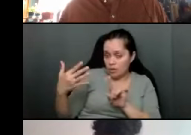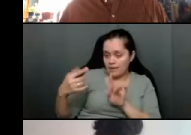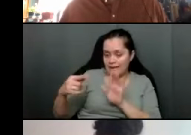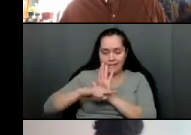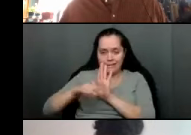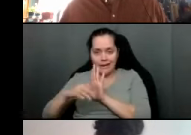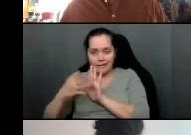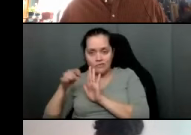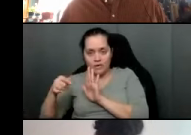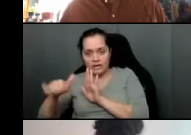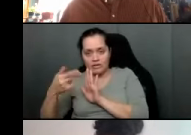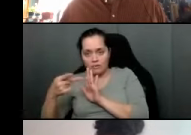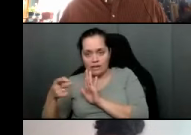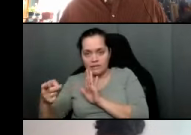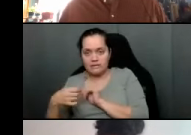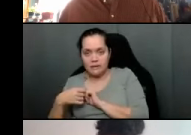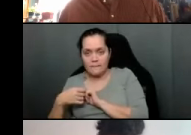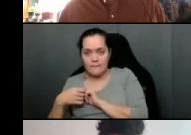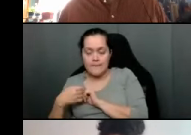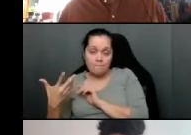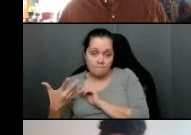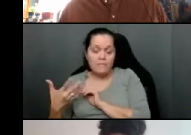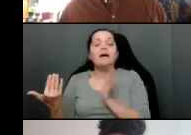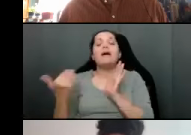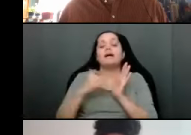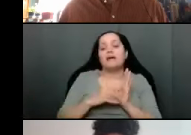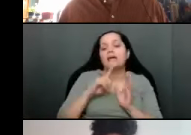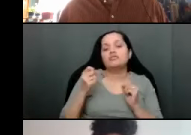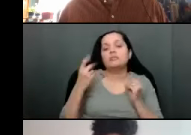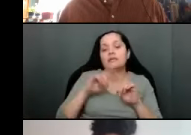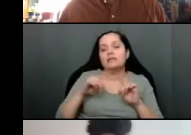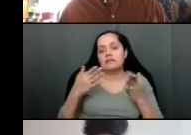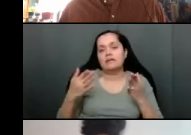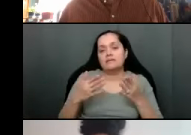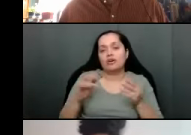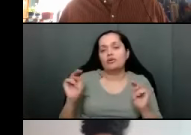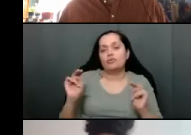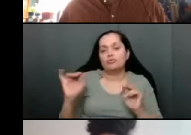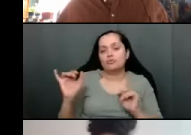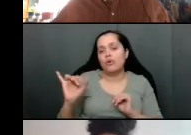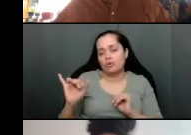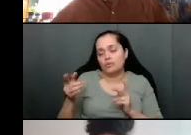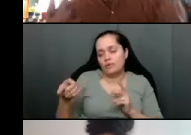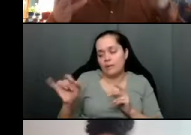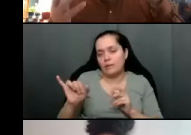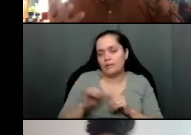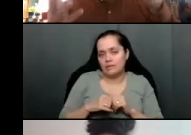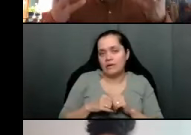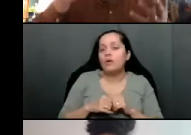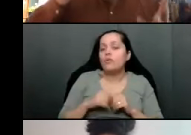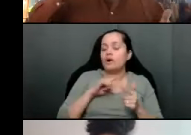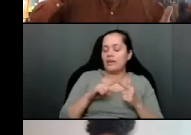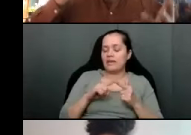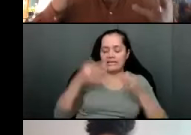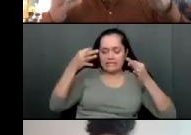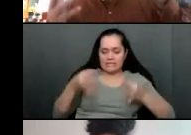things in that other place? And again, I'm sure a lot of things are kind of neutral, just are. Well, then I